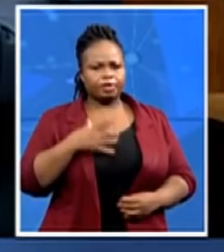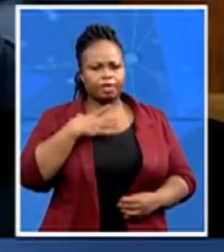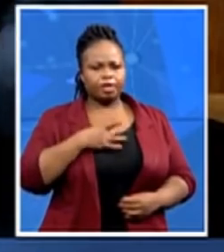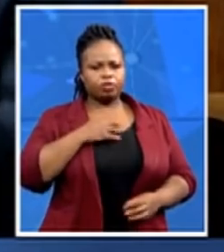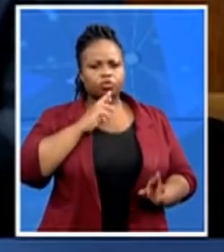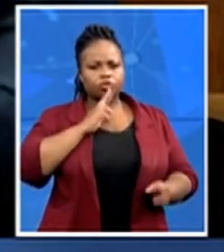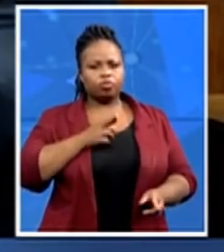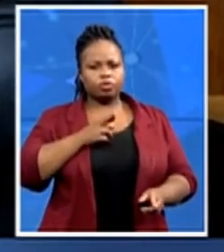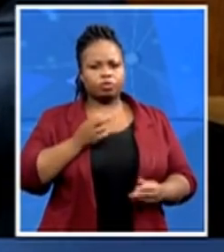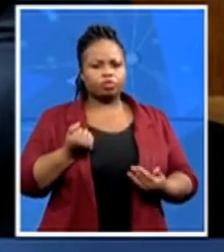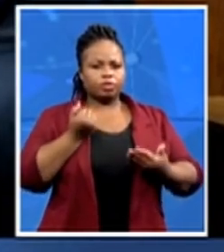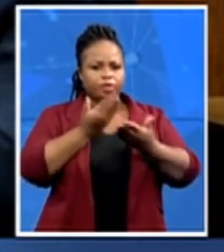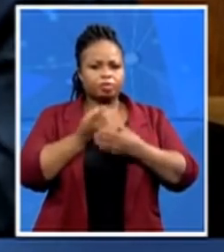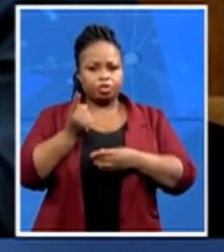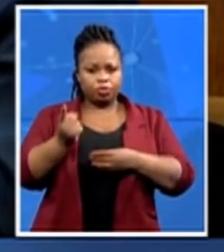Your Worship,